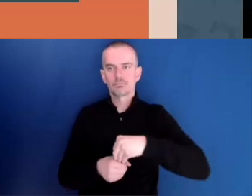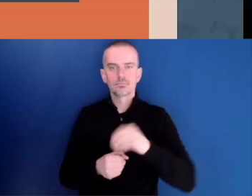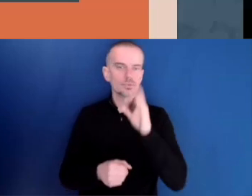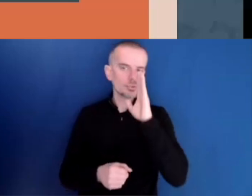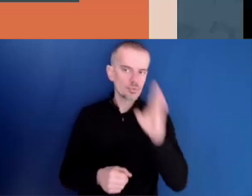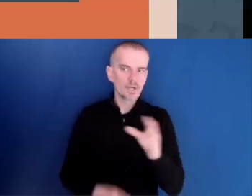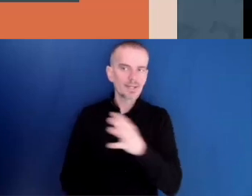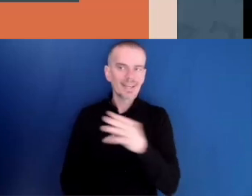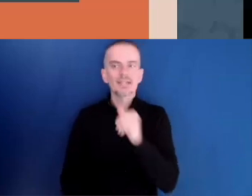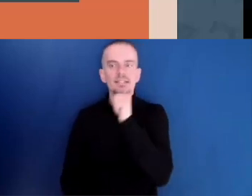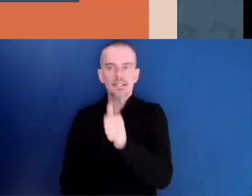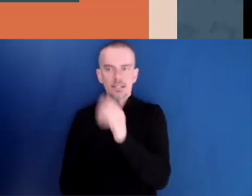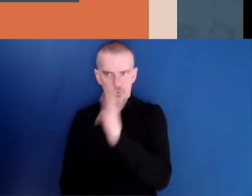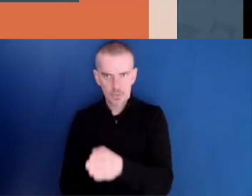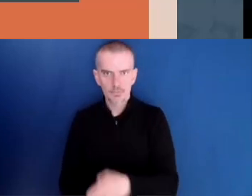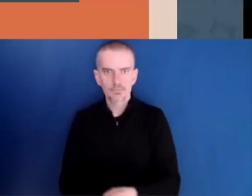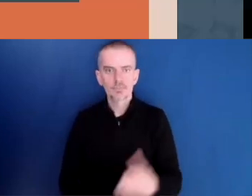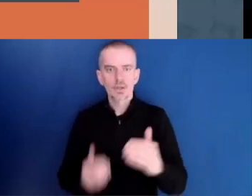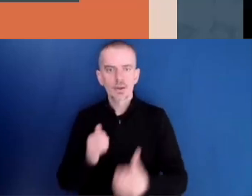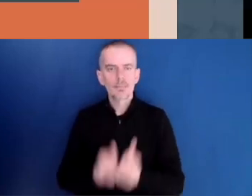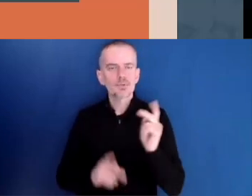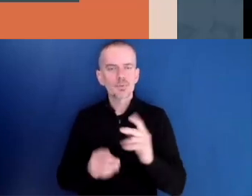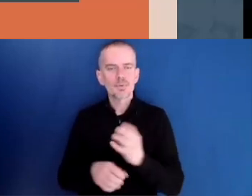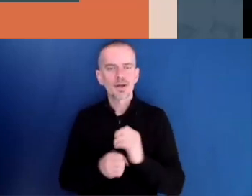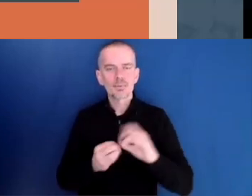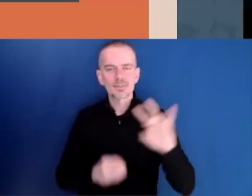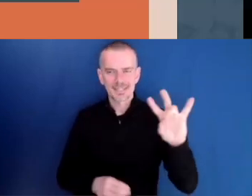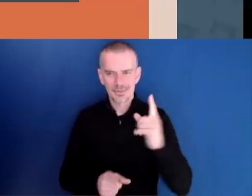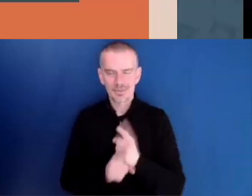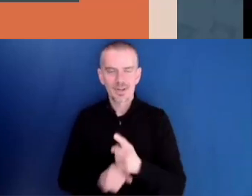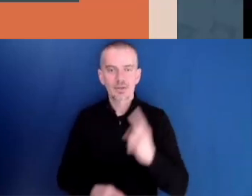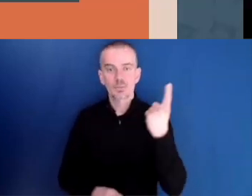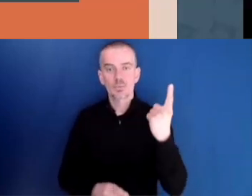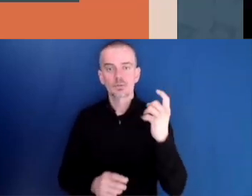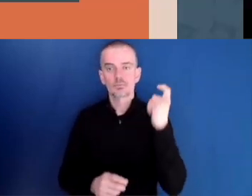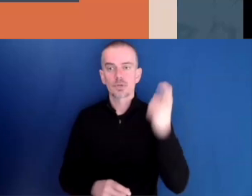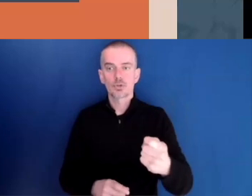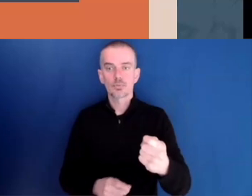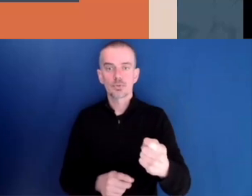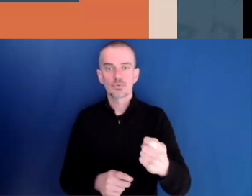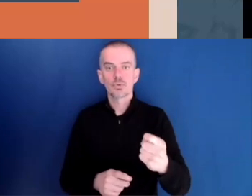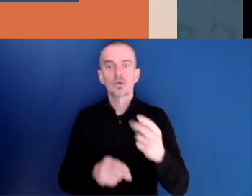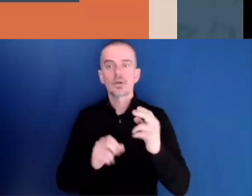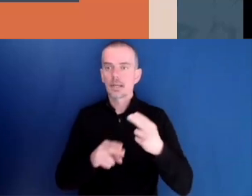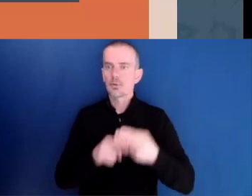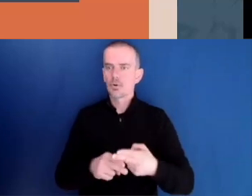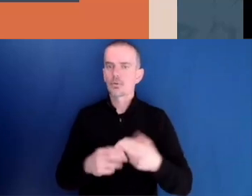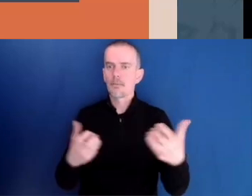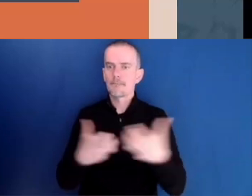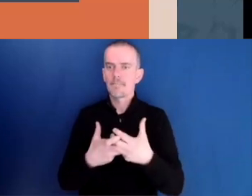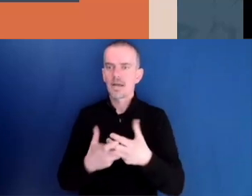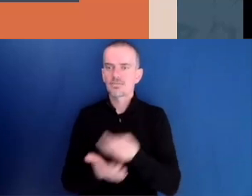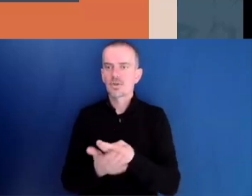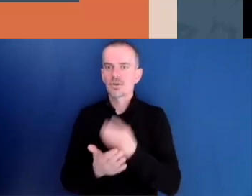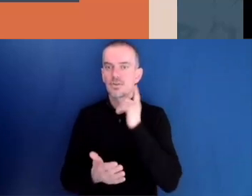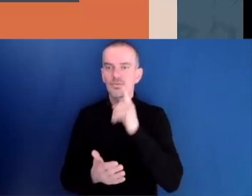see that a vast majority of people got this right. A single contribution can be counted as match funding for more than one federal